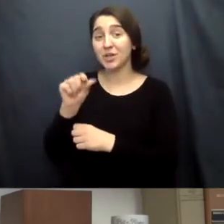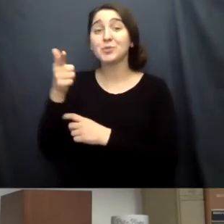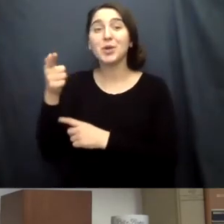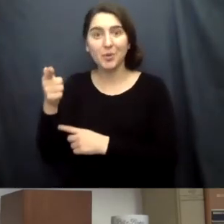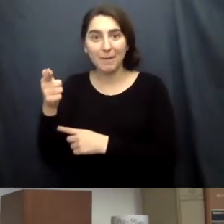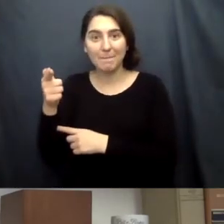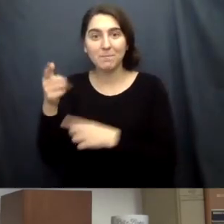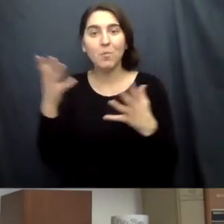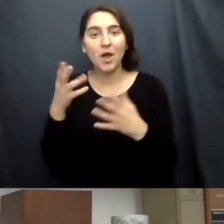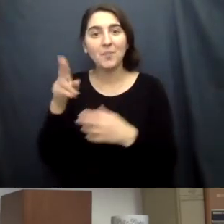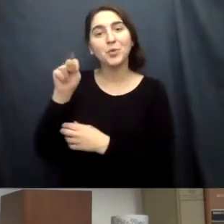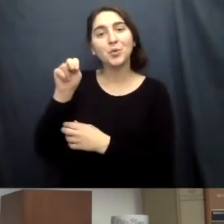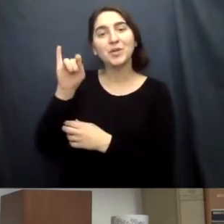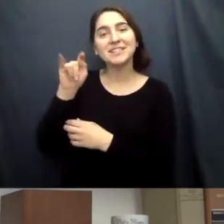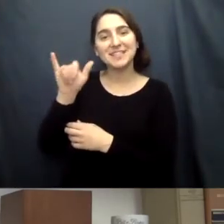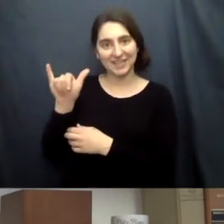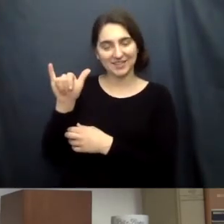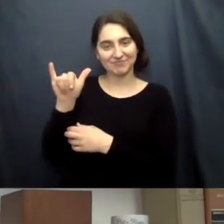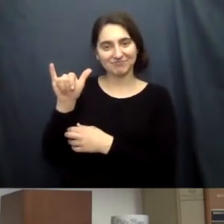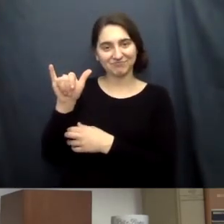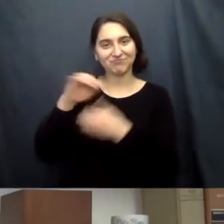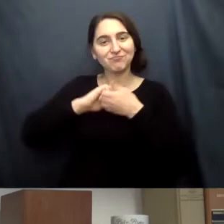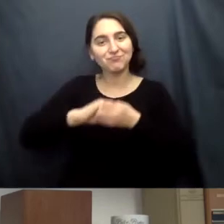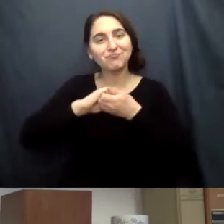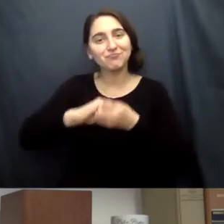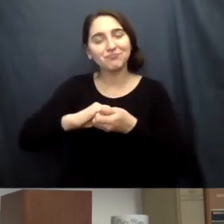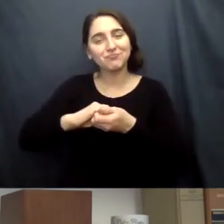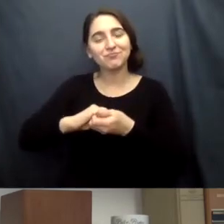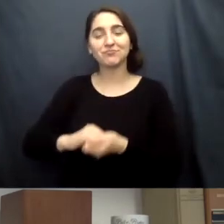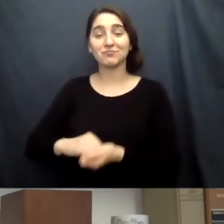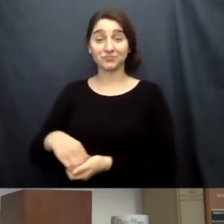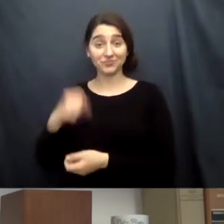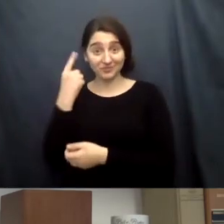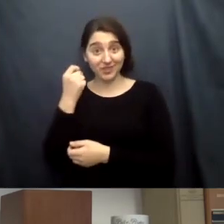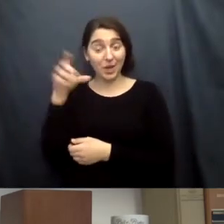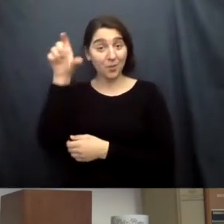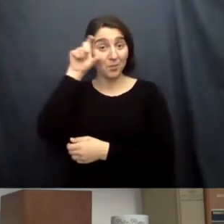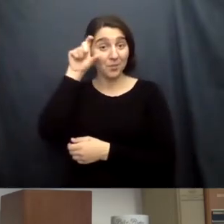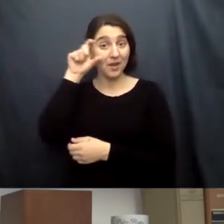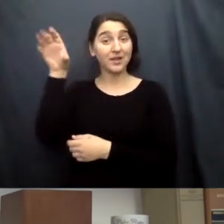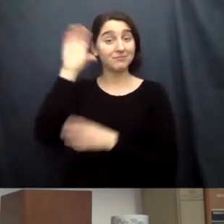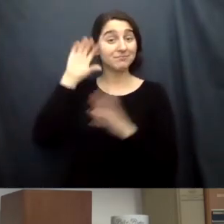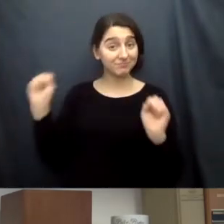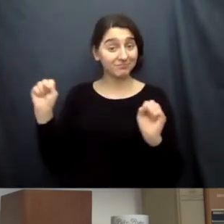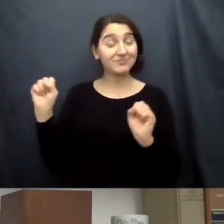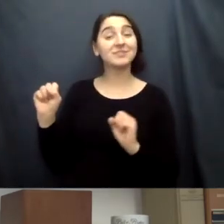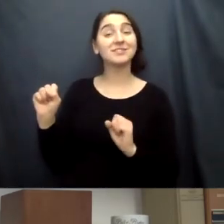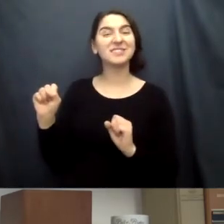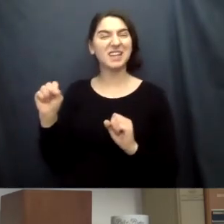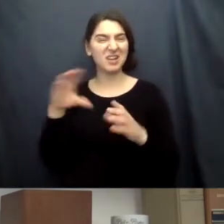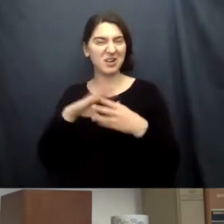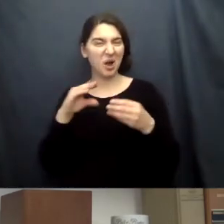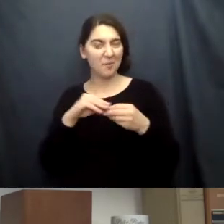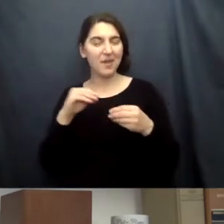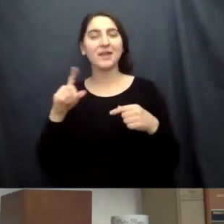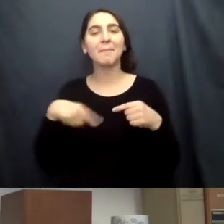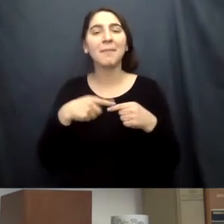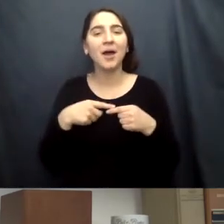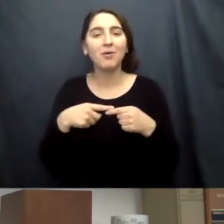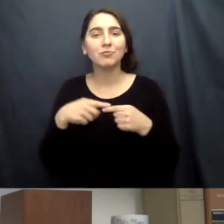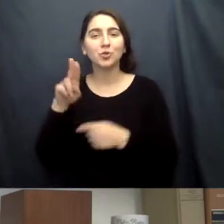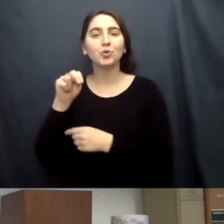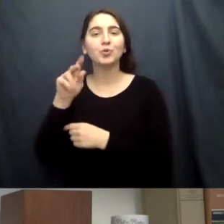recurrent theme of this still young year of 2021, unity, what President Biden called the